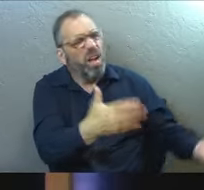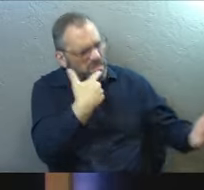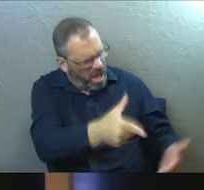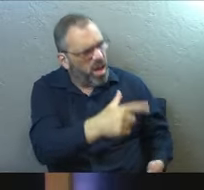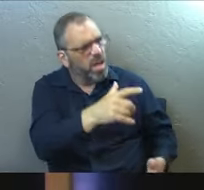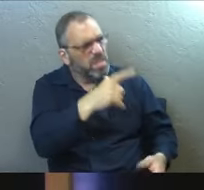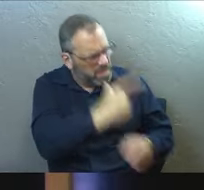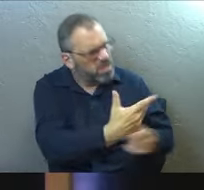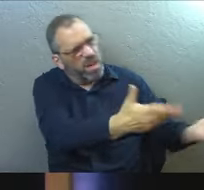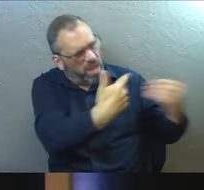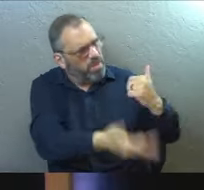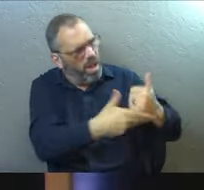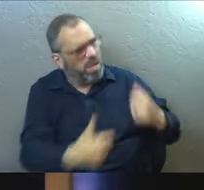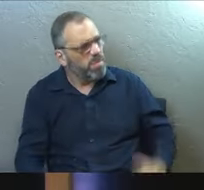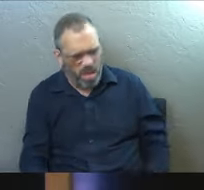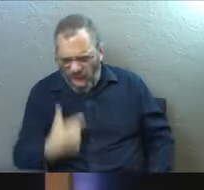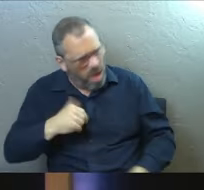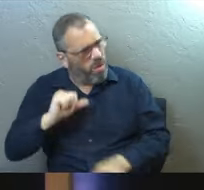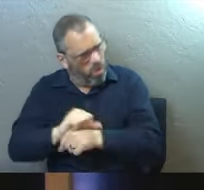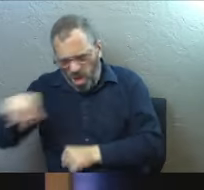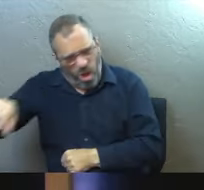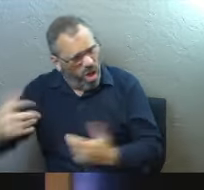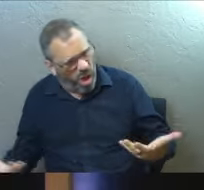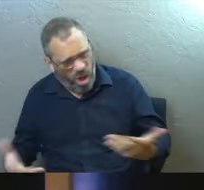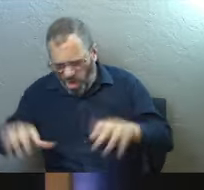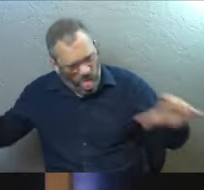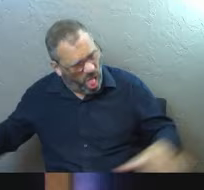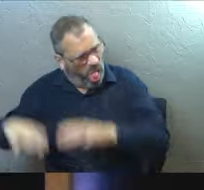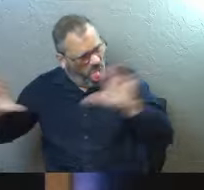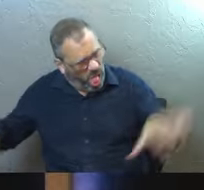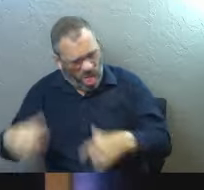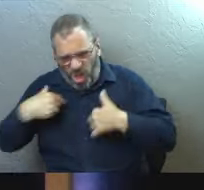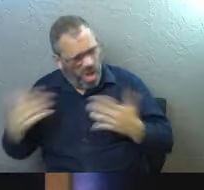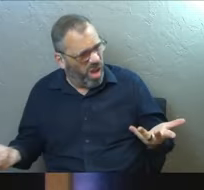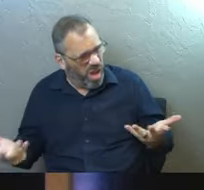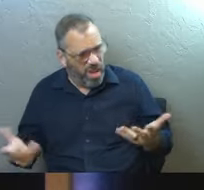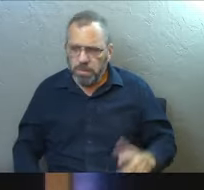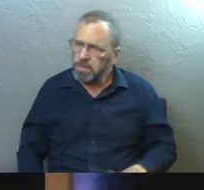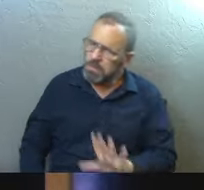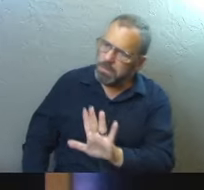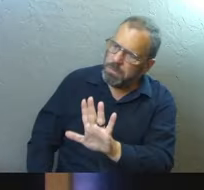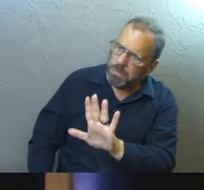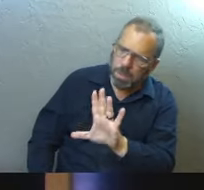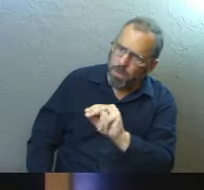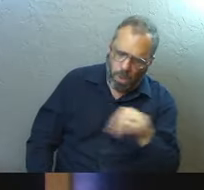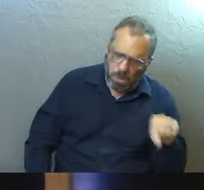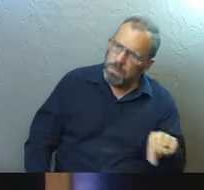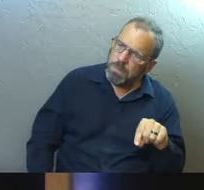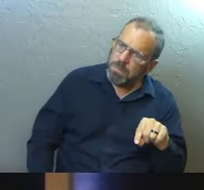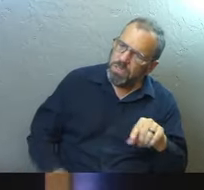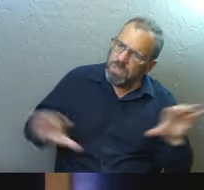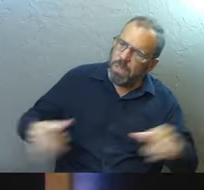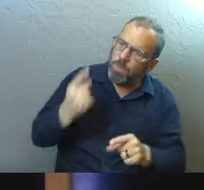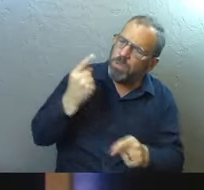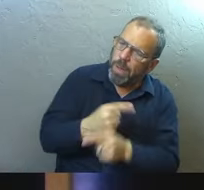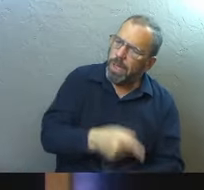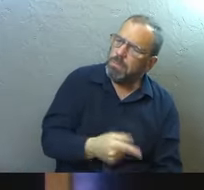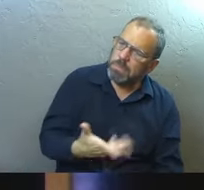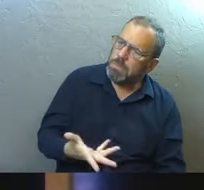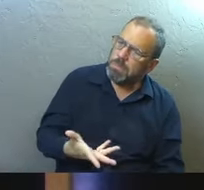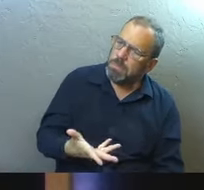you tell her to like get up and help me? Because I'm working over here. Like I'm doing stuff. And Jesus says, no, but she's actually done the right thing